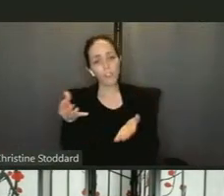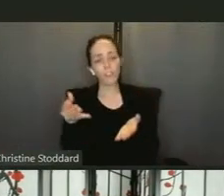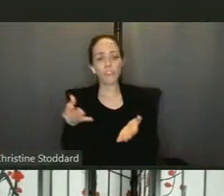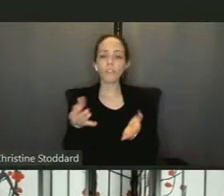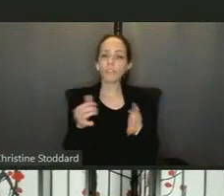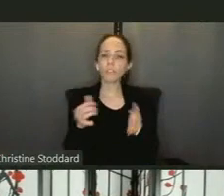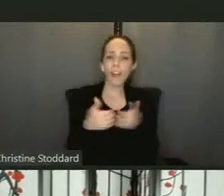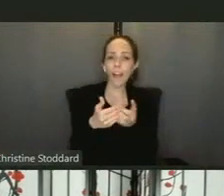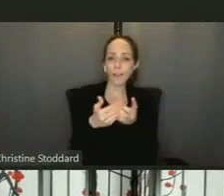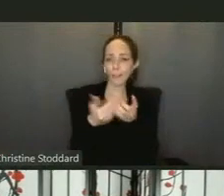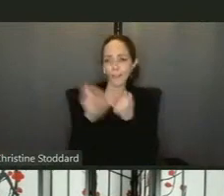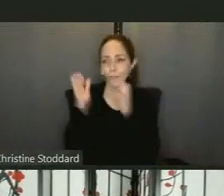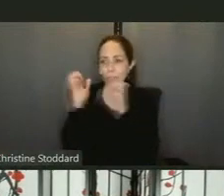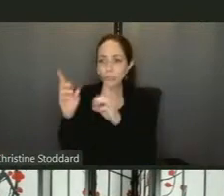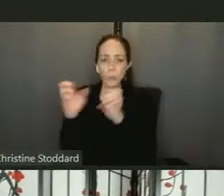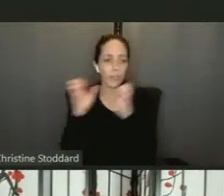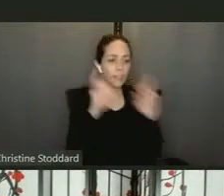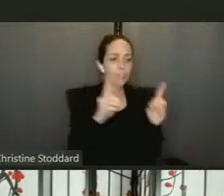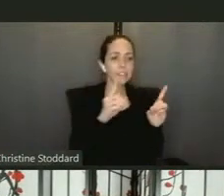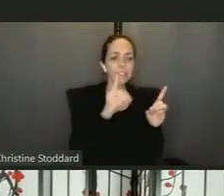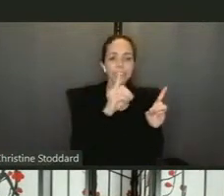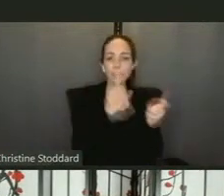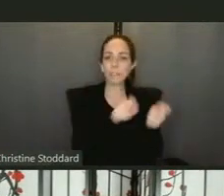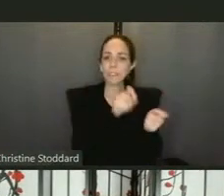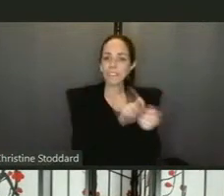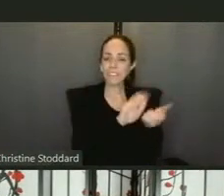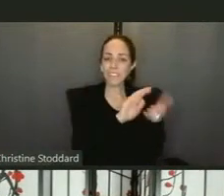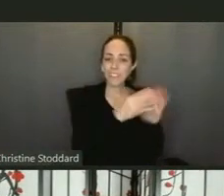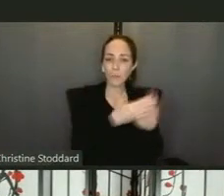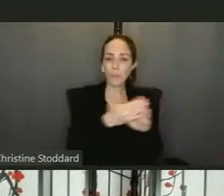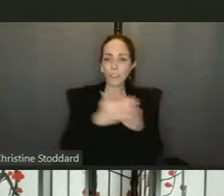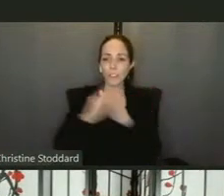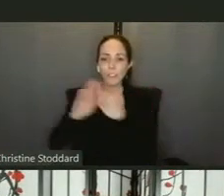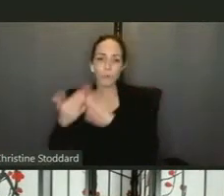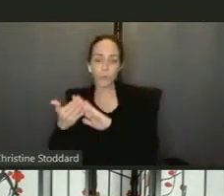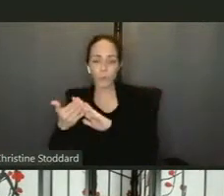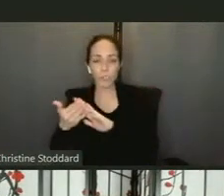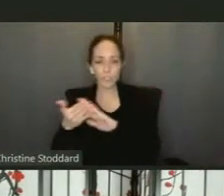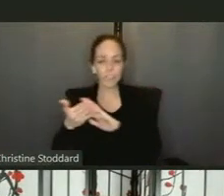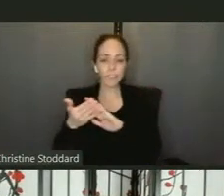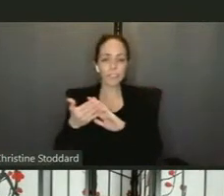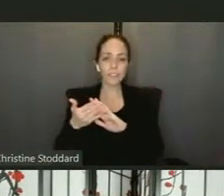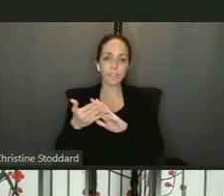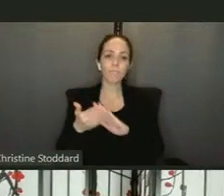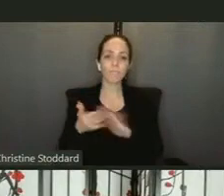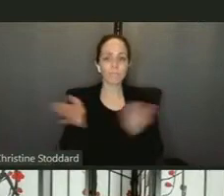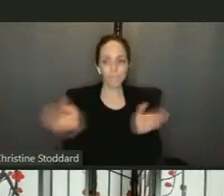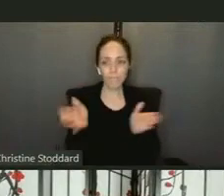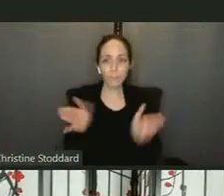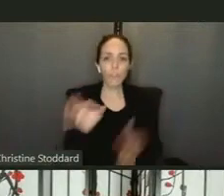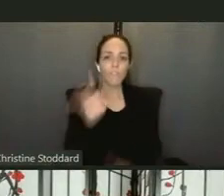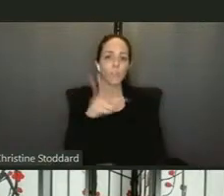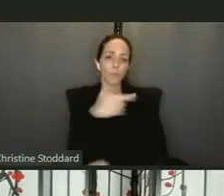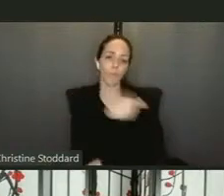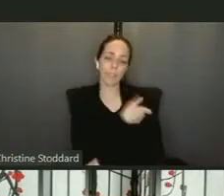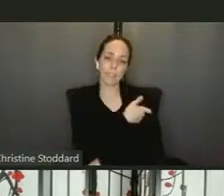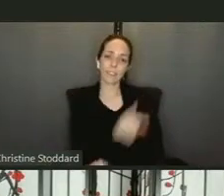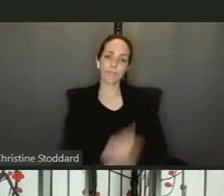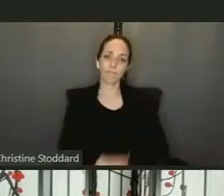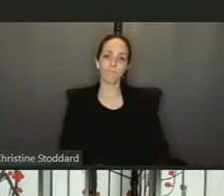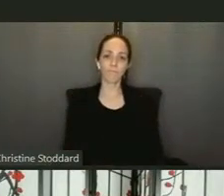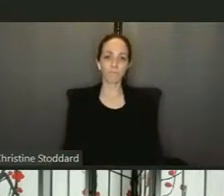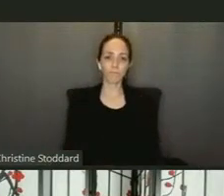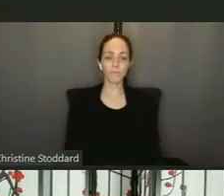populations that we identify as priority, and getting messaging out to encourage flu vaccine. Next slide, please.